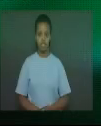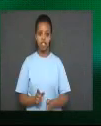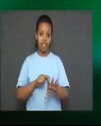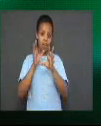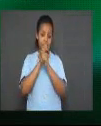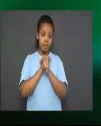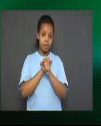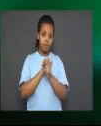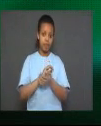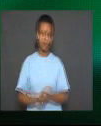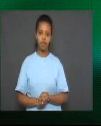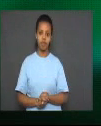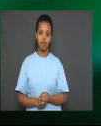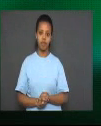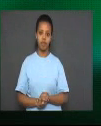Time's up!